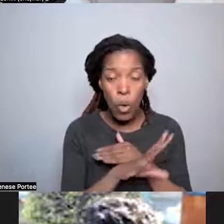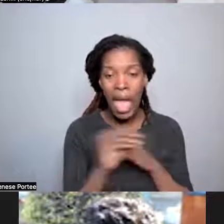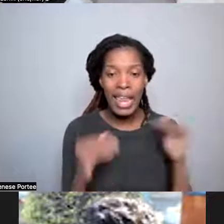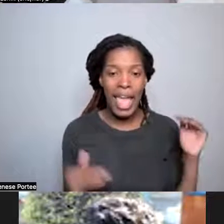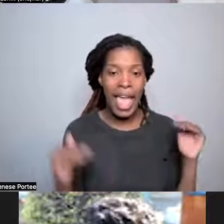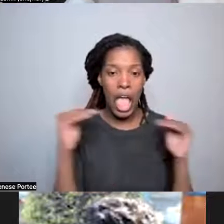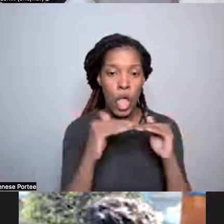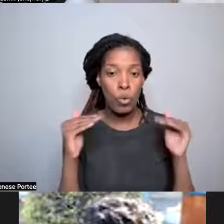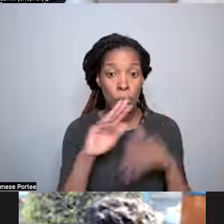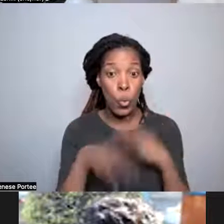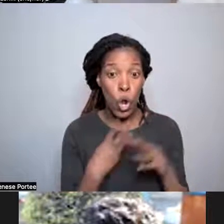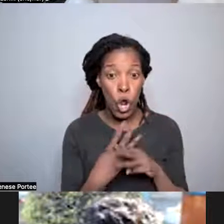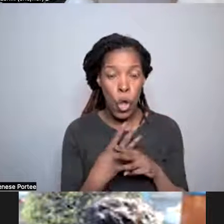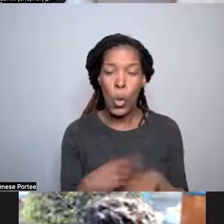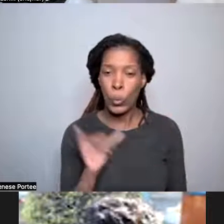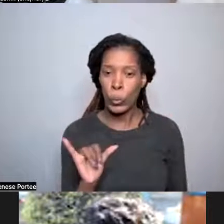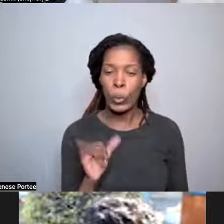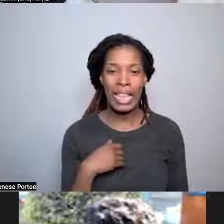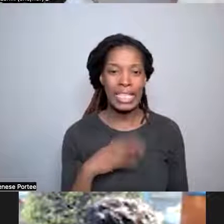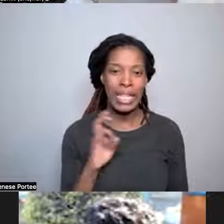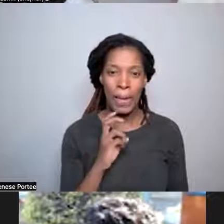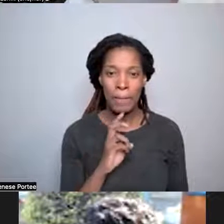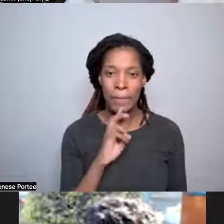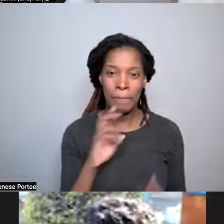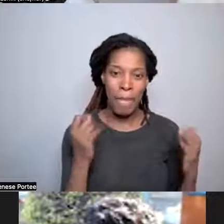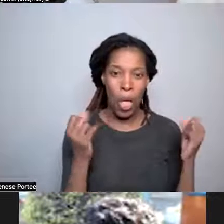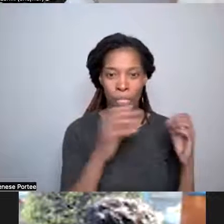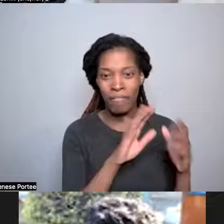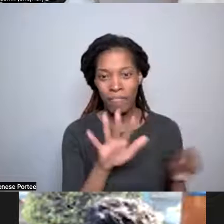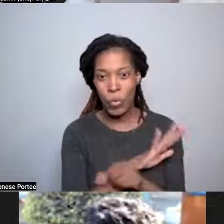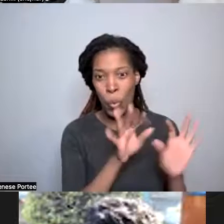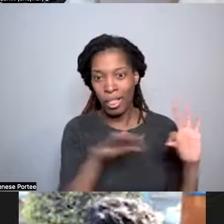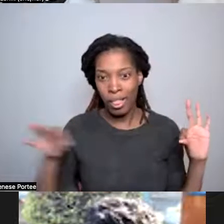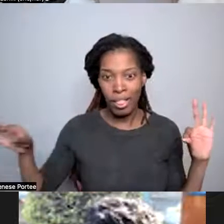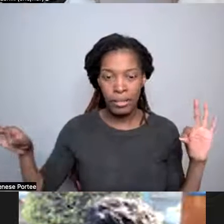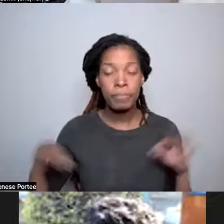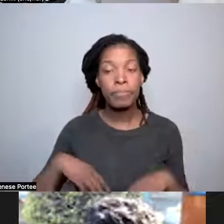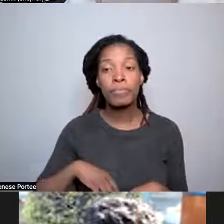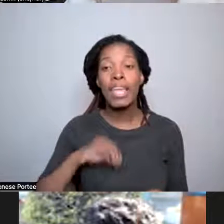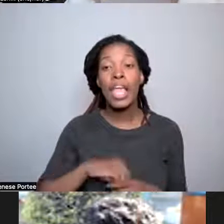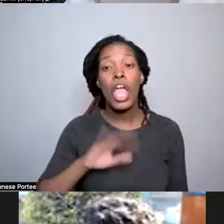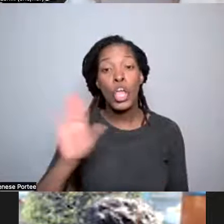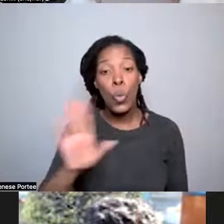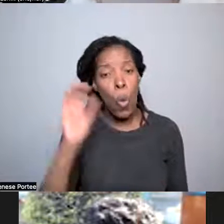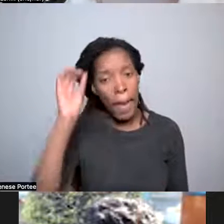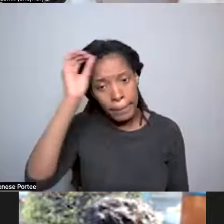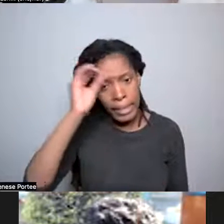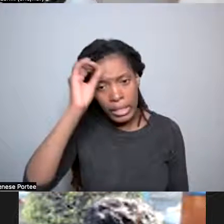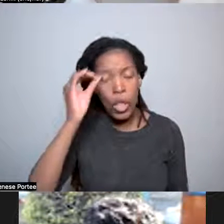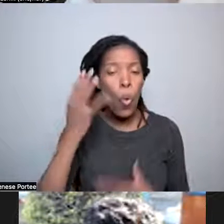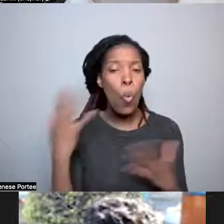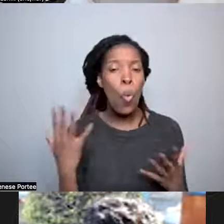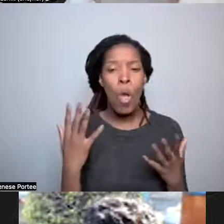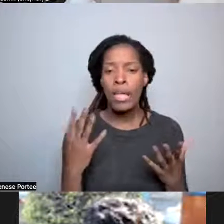a mouthful. In your opinion, what does a more accessible